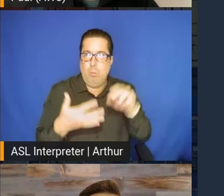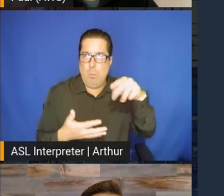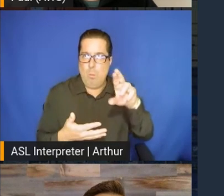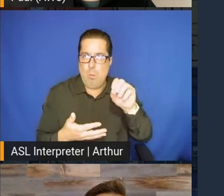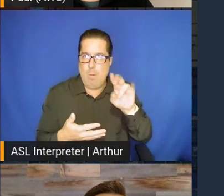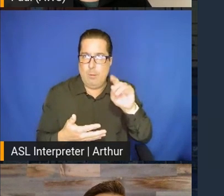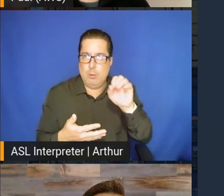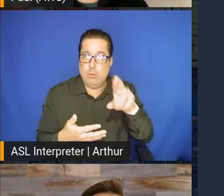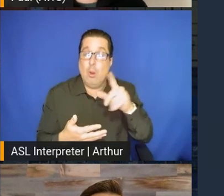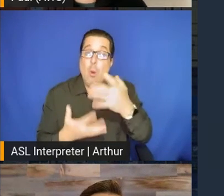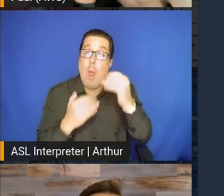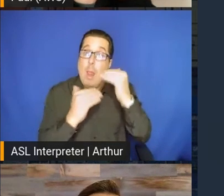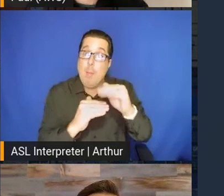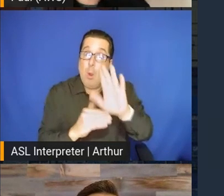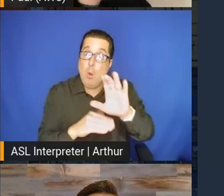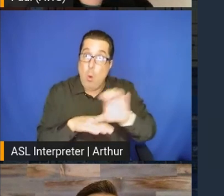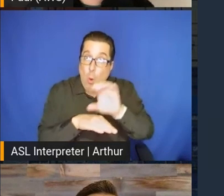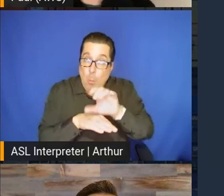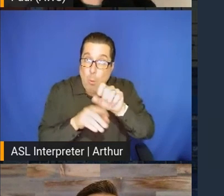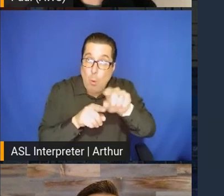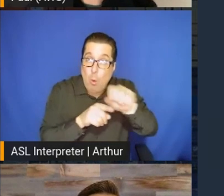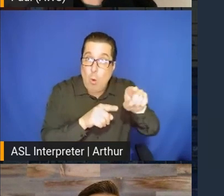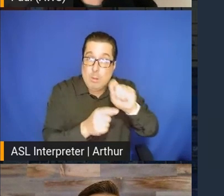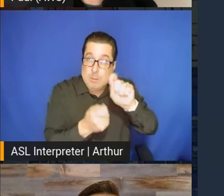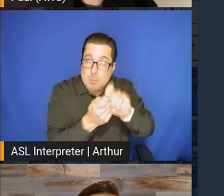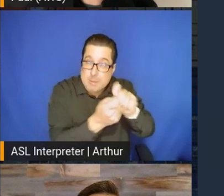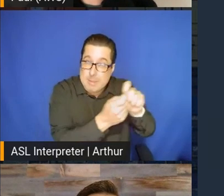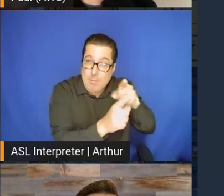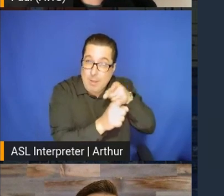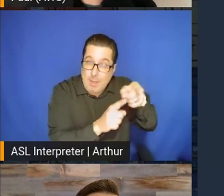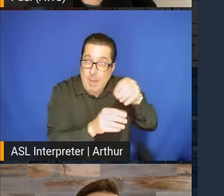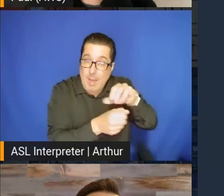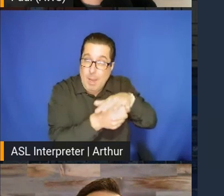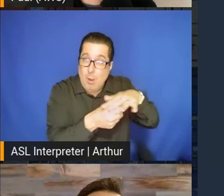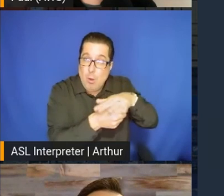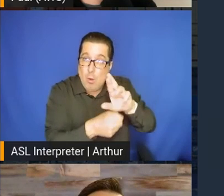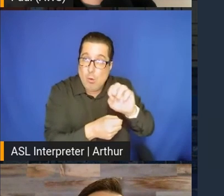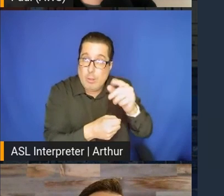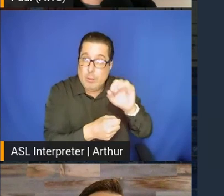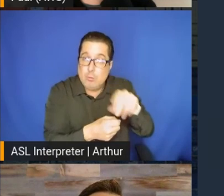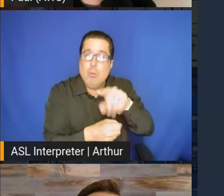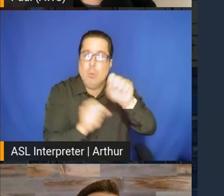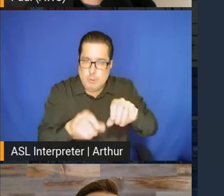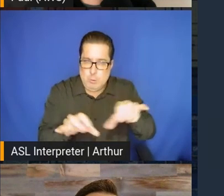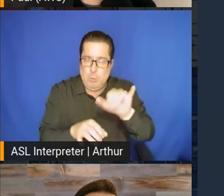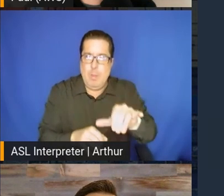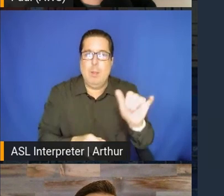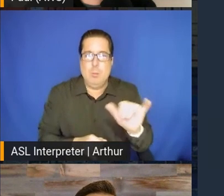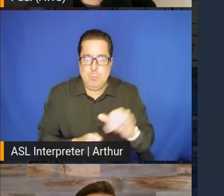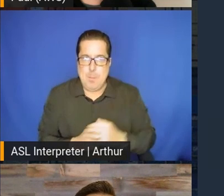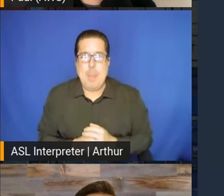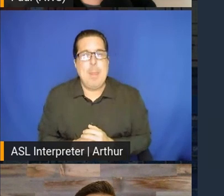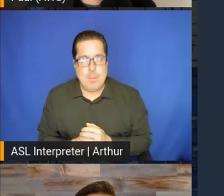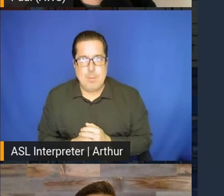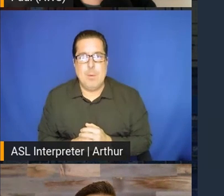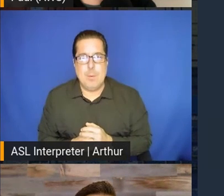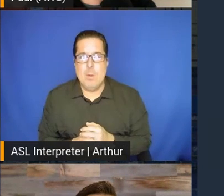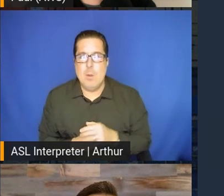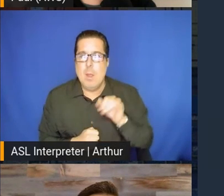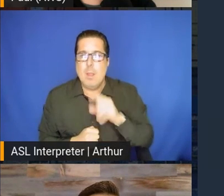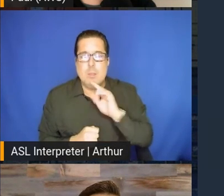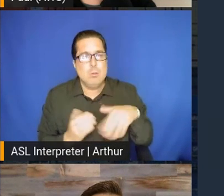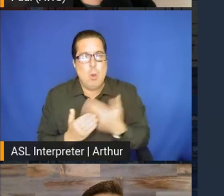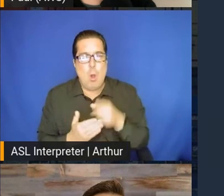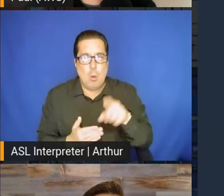certain specific availability zones in a region, you can easily do that as well. So this is all what you need from